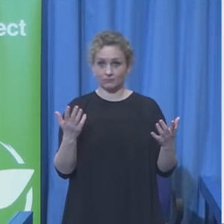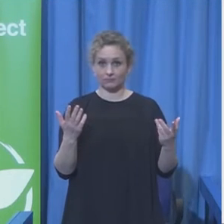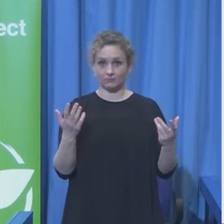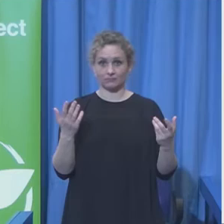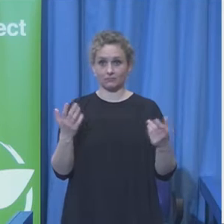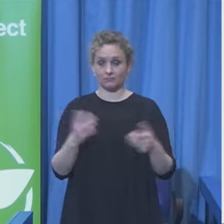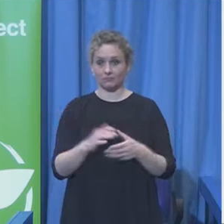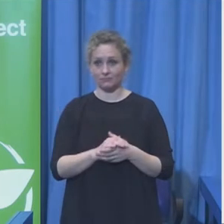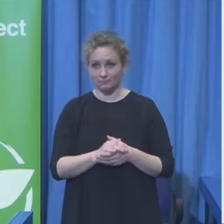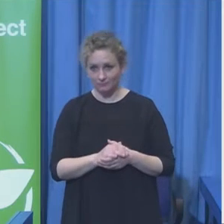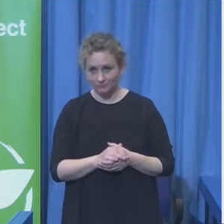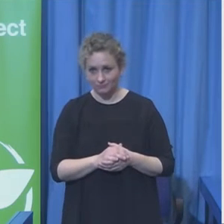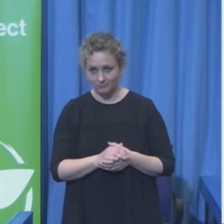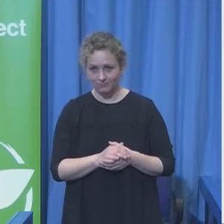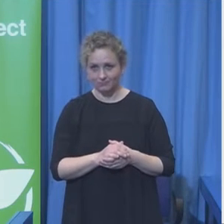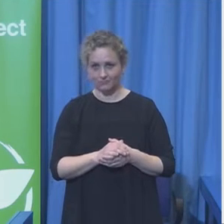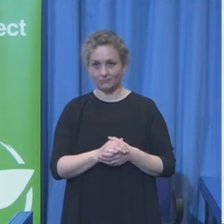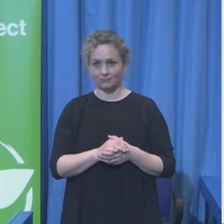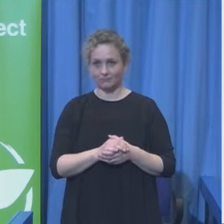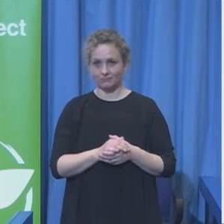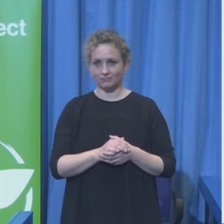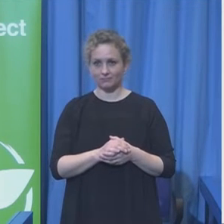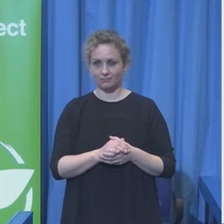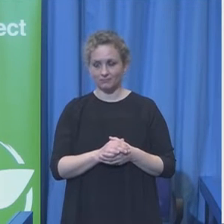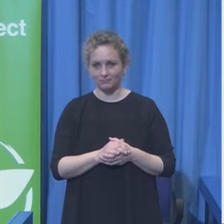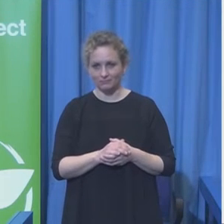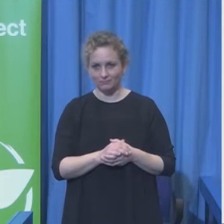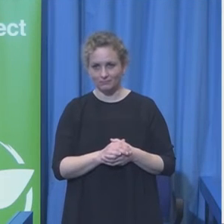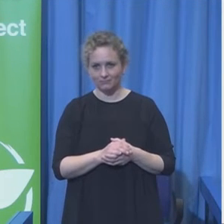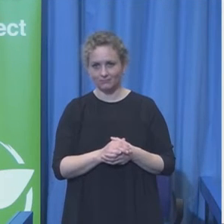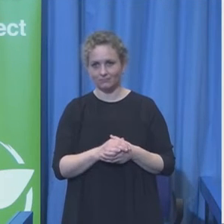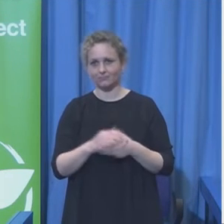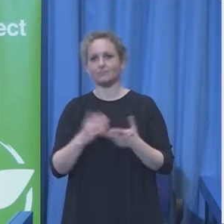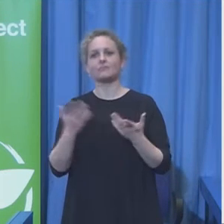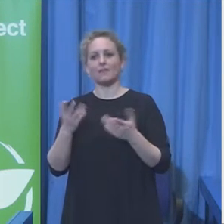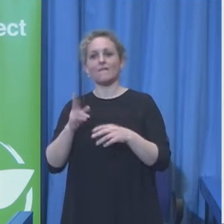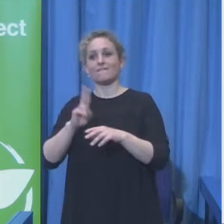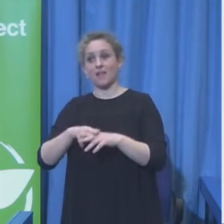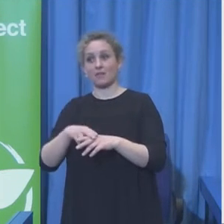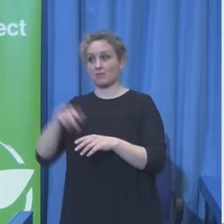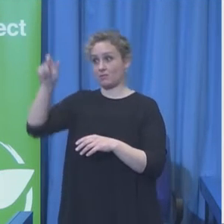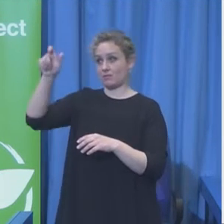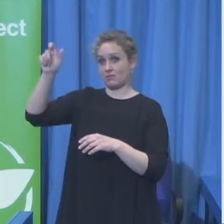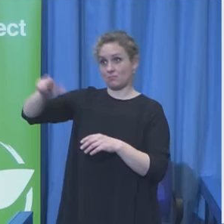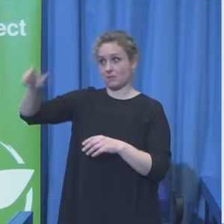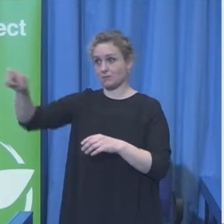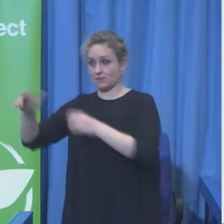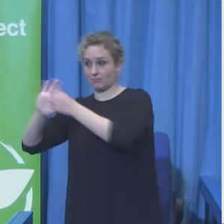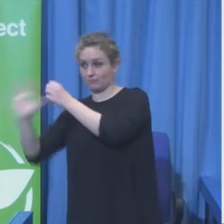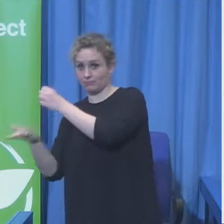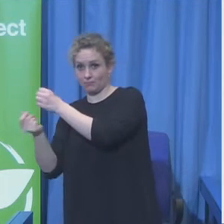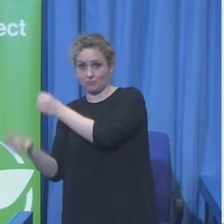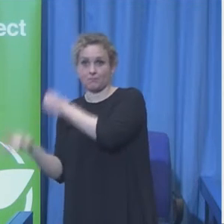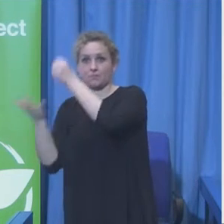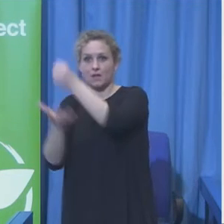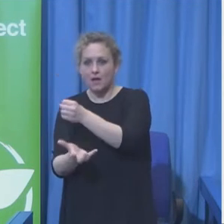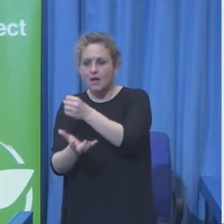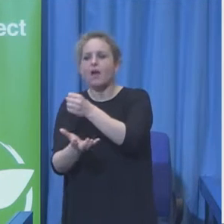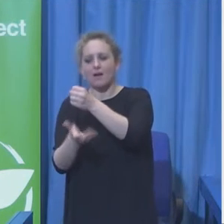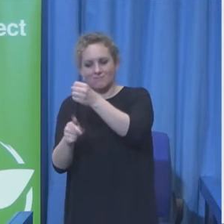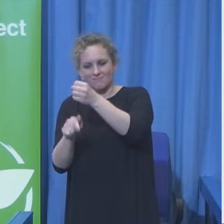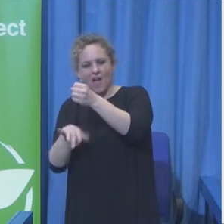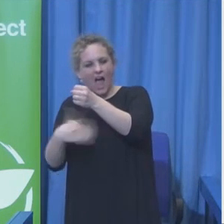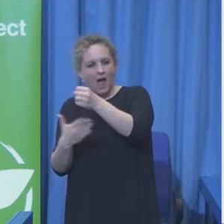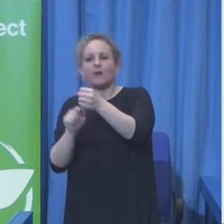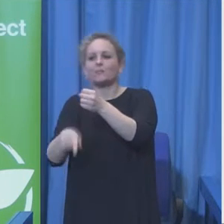the availability of personal assistance. Uprościć procedury przyznawania dotacji na